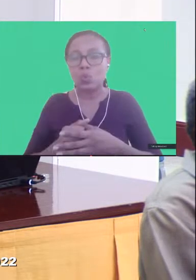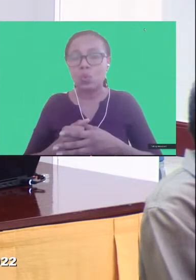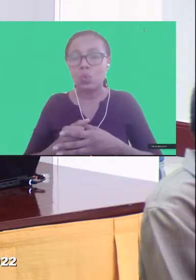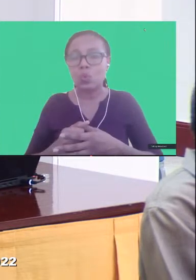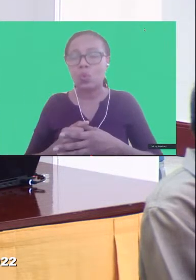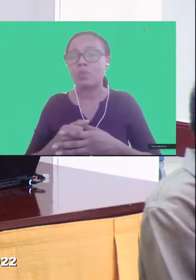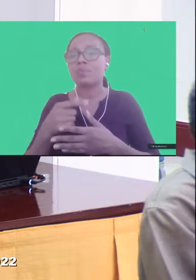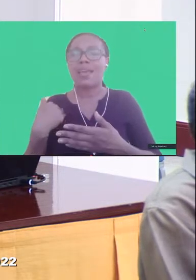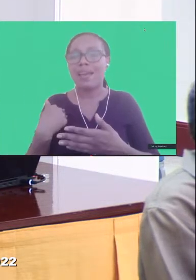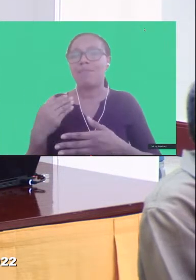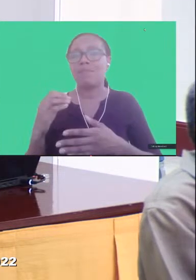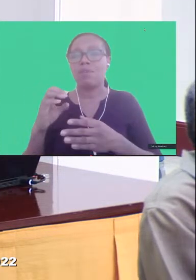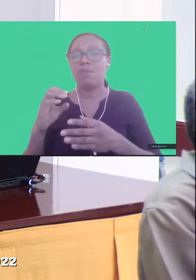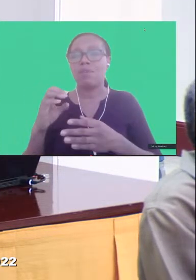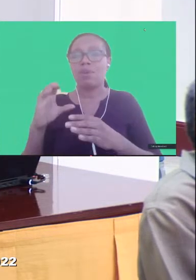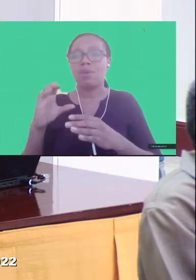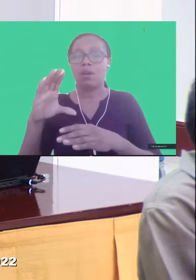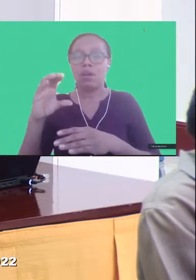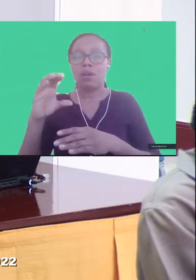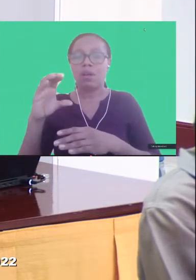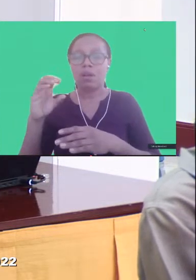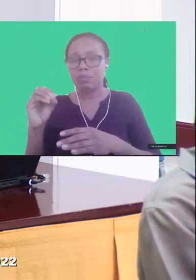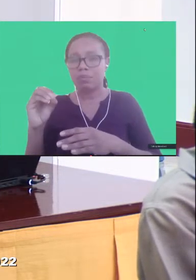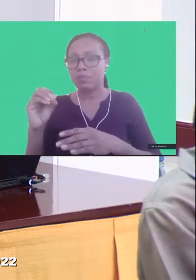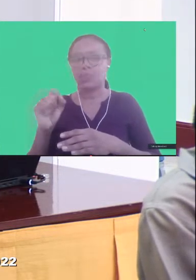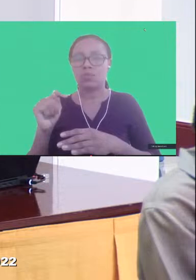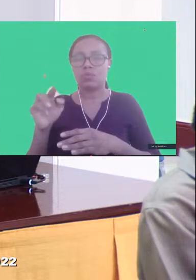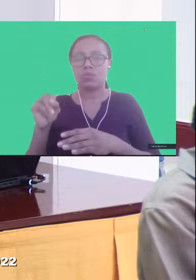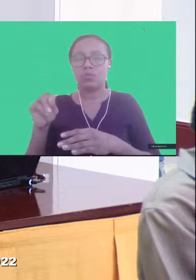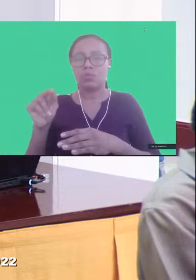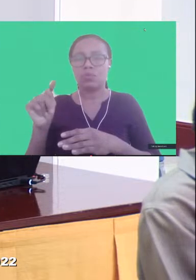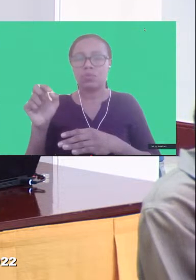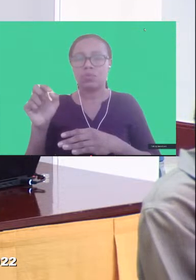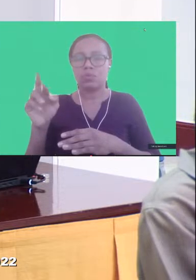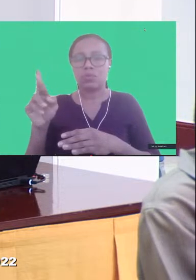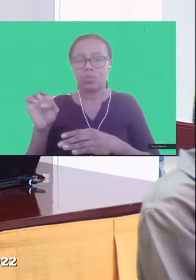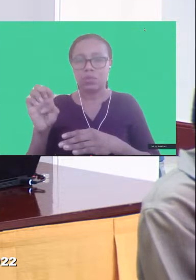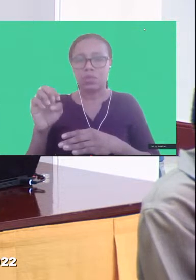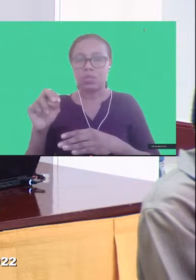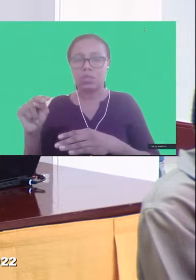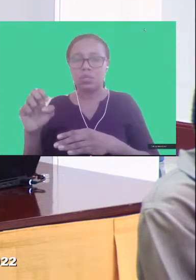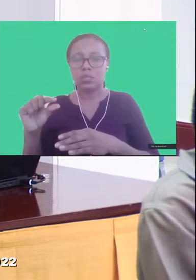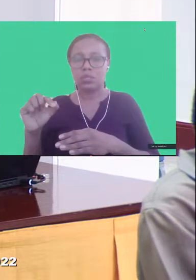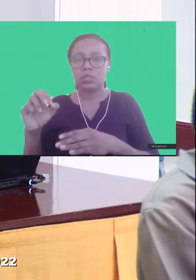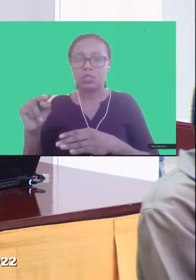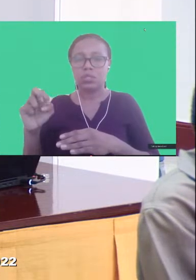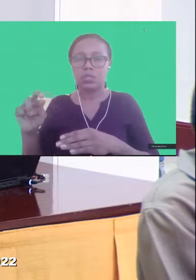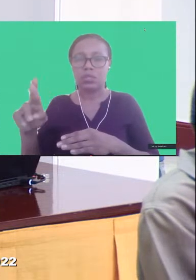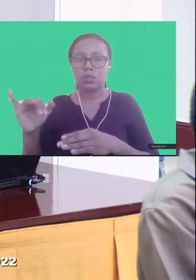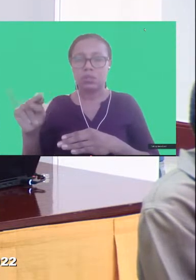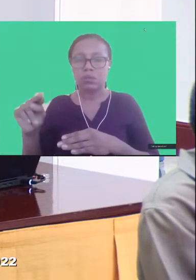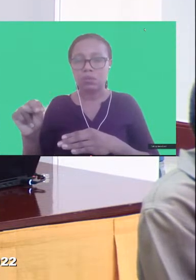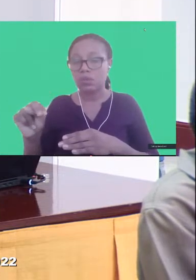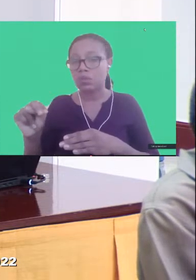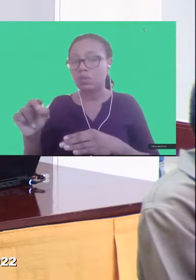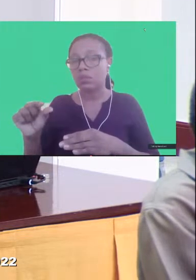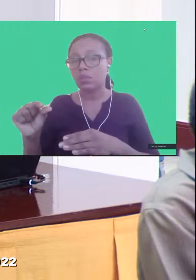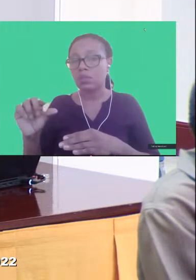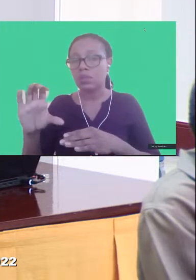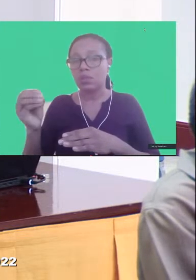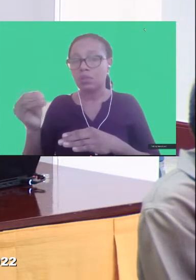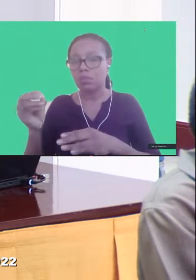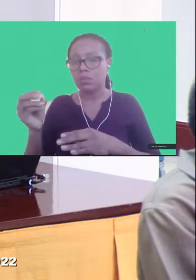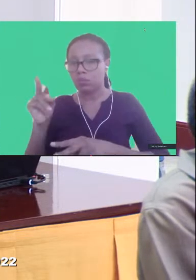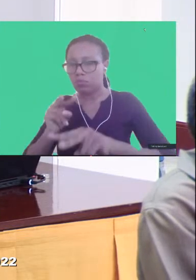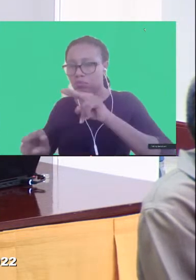complete investment grade audits to get a better understanding in terms of the energy use for the various buildings, and to plan